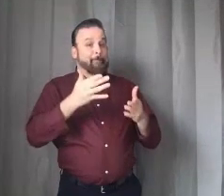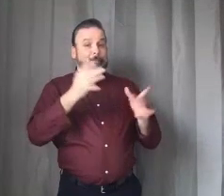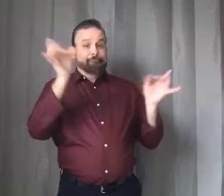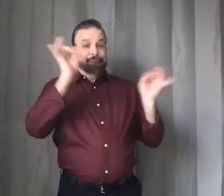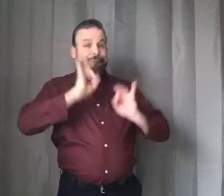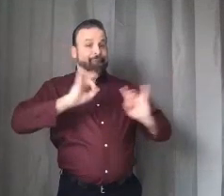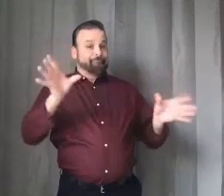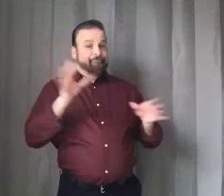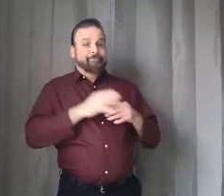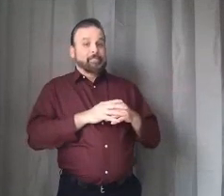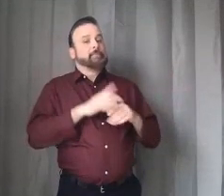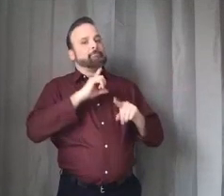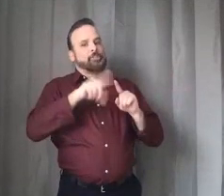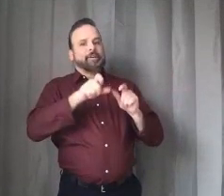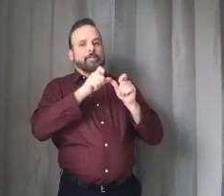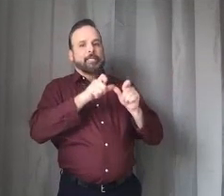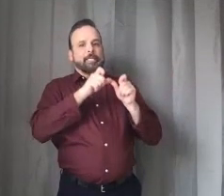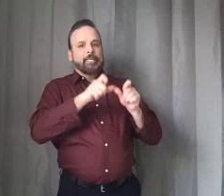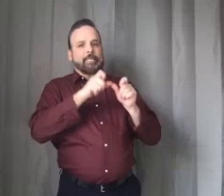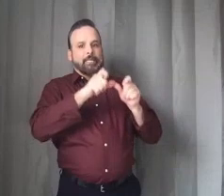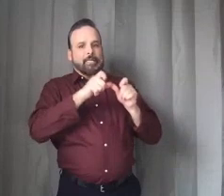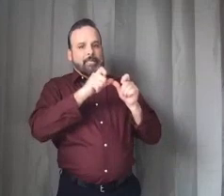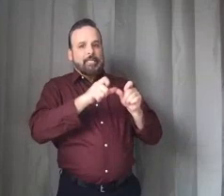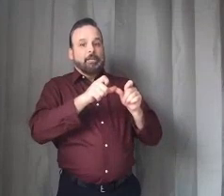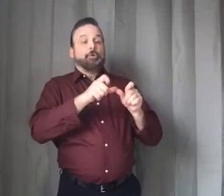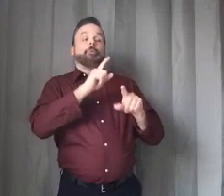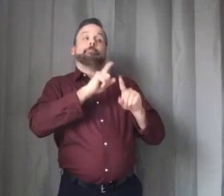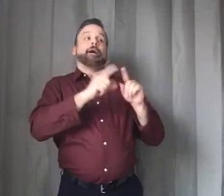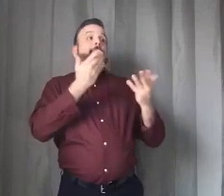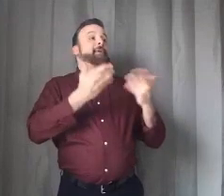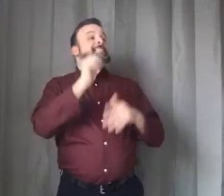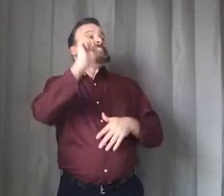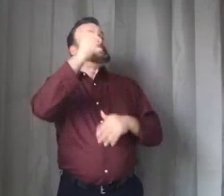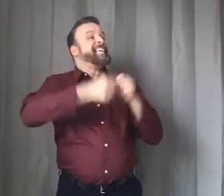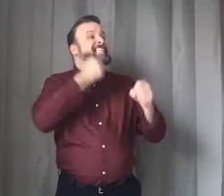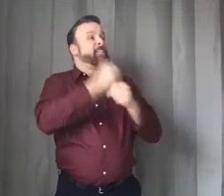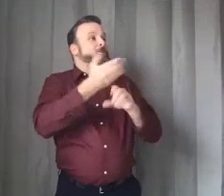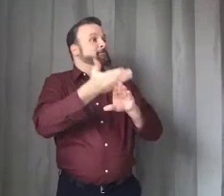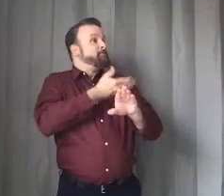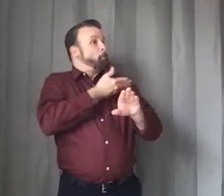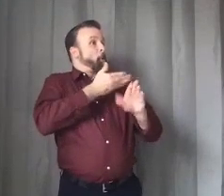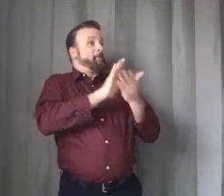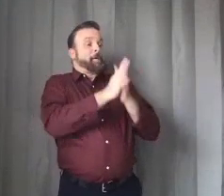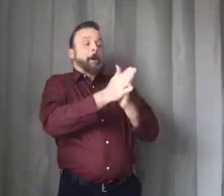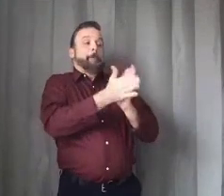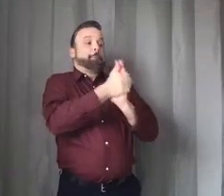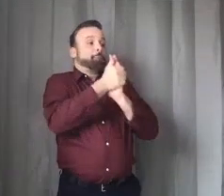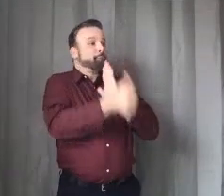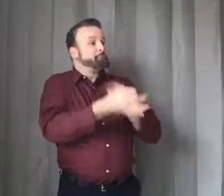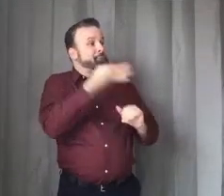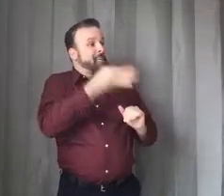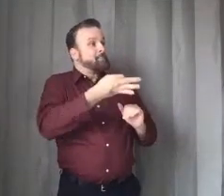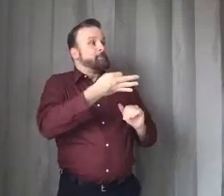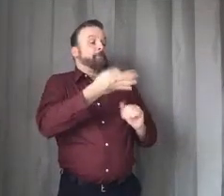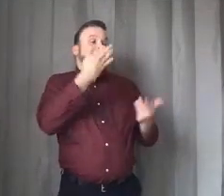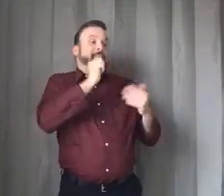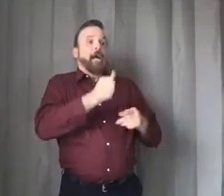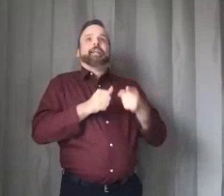around and it might take you like 10 years to be dope. Maybe not. Yeah, it